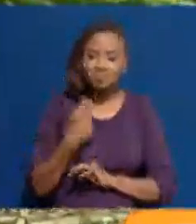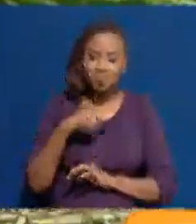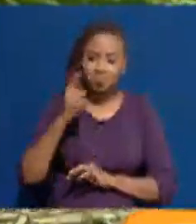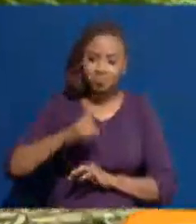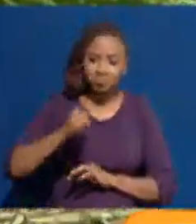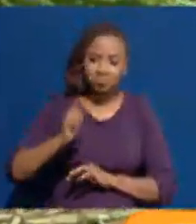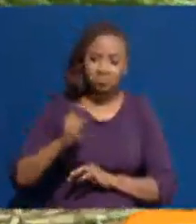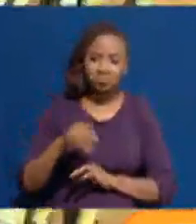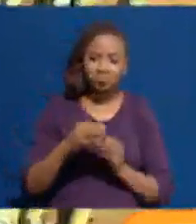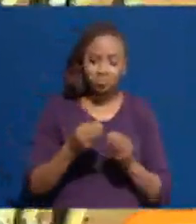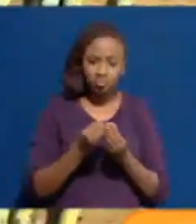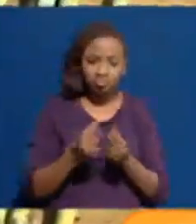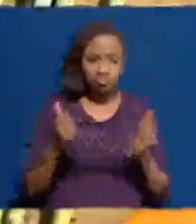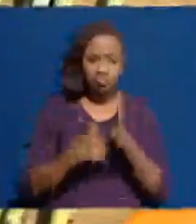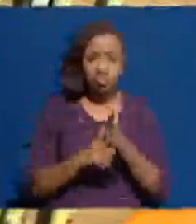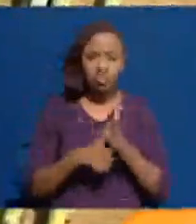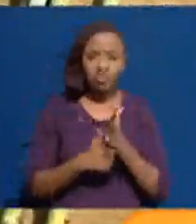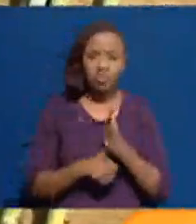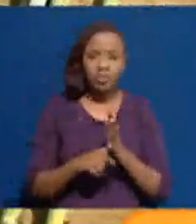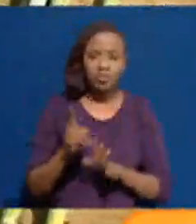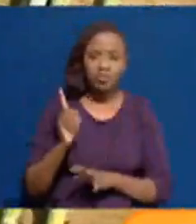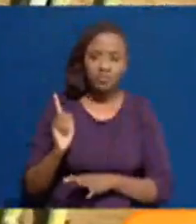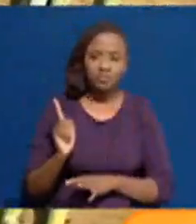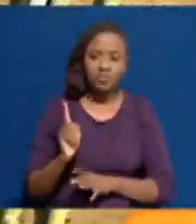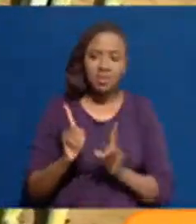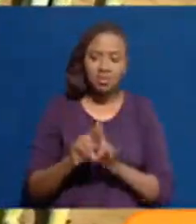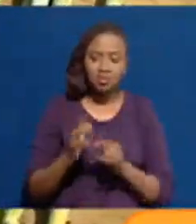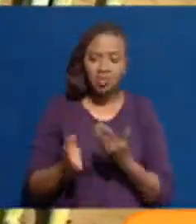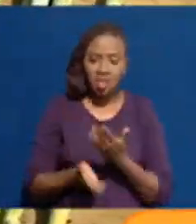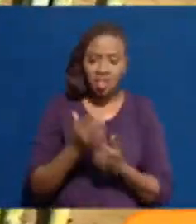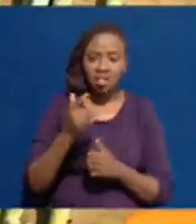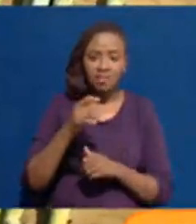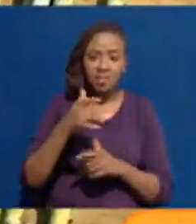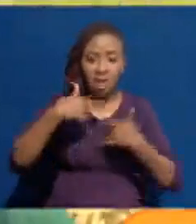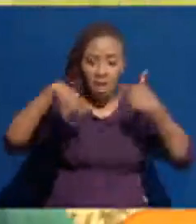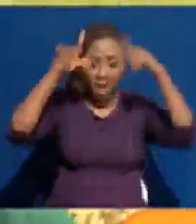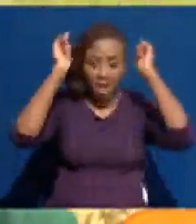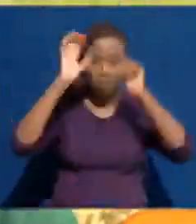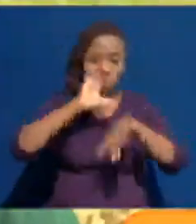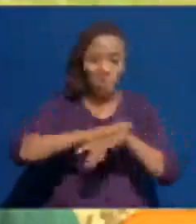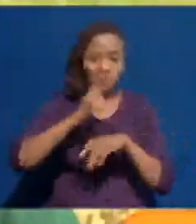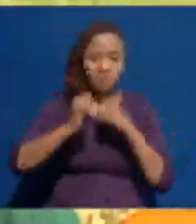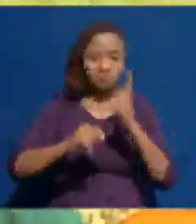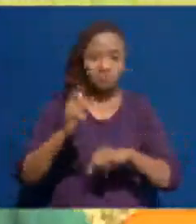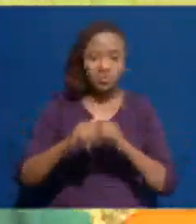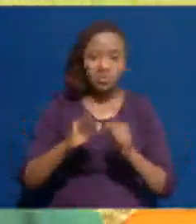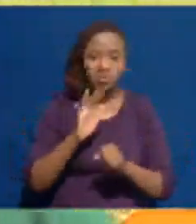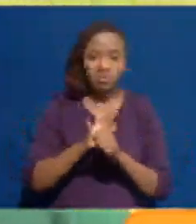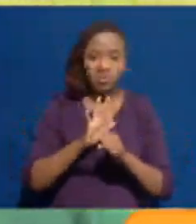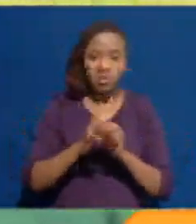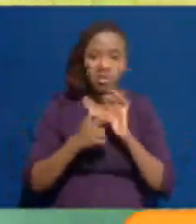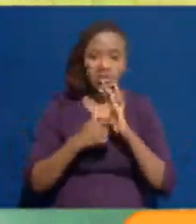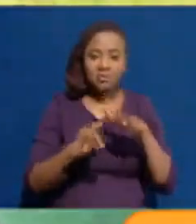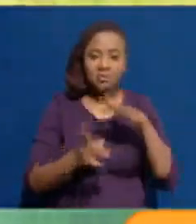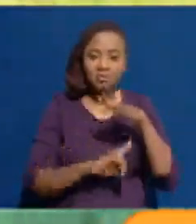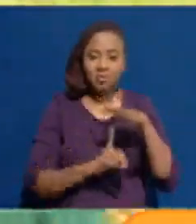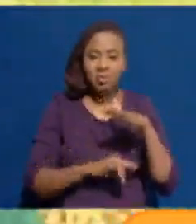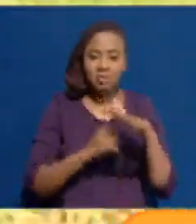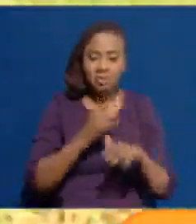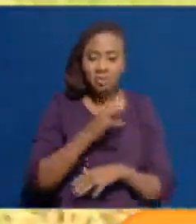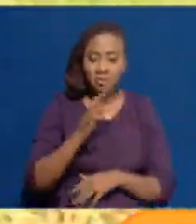fodder shortage in the country and increase milk yields for dairy farmers. According to Ministry of